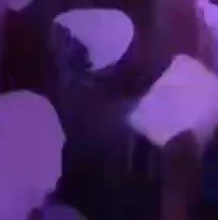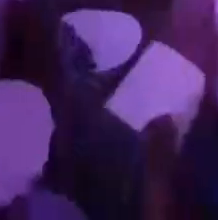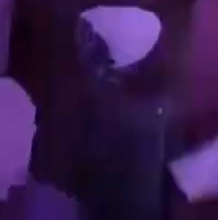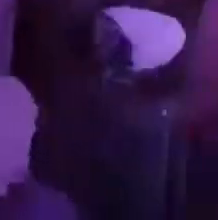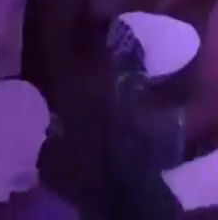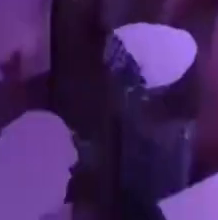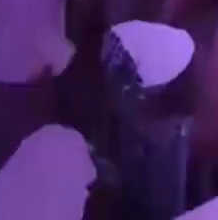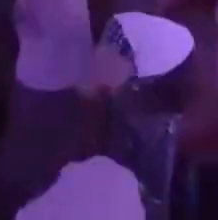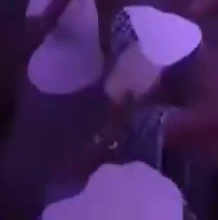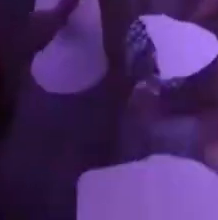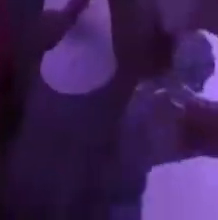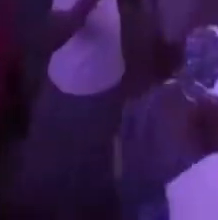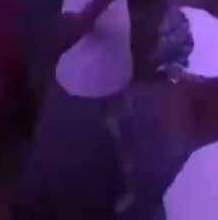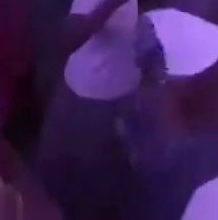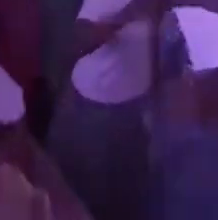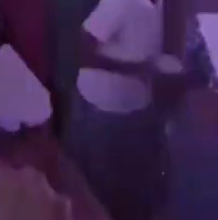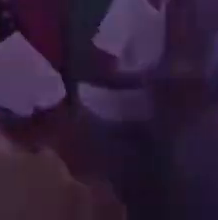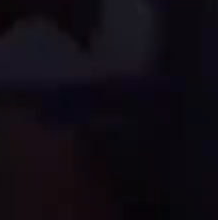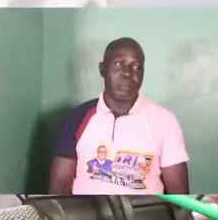jesu ami o